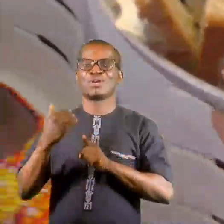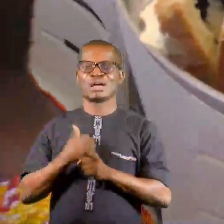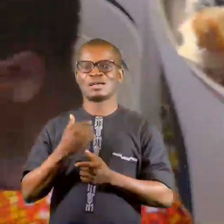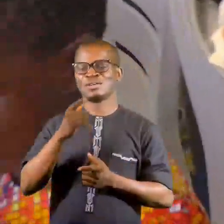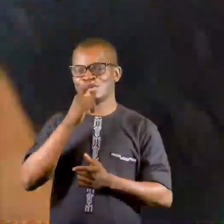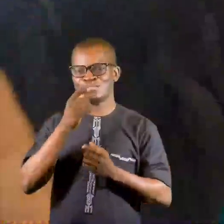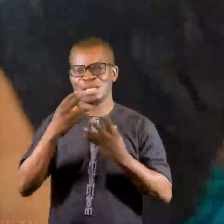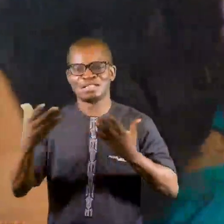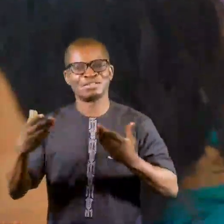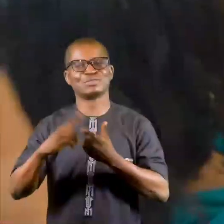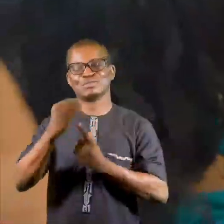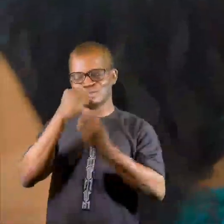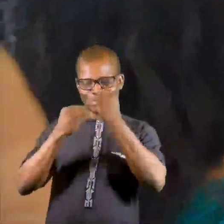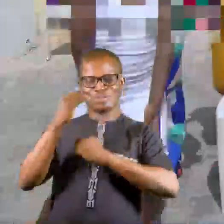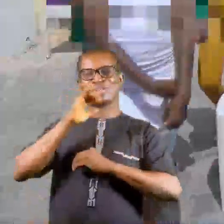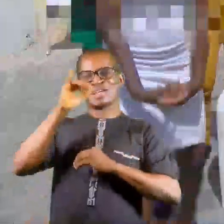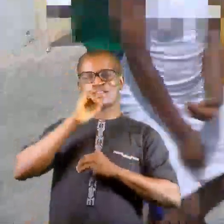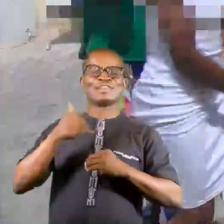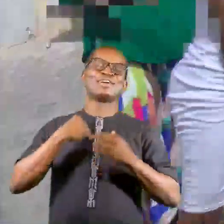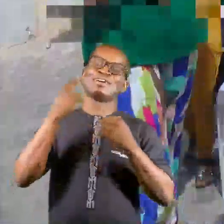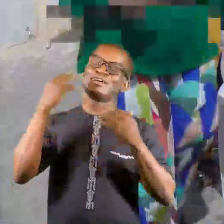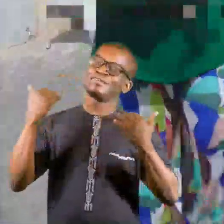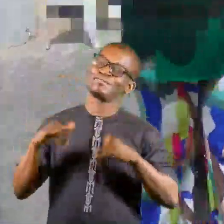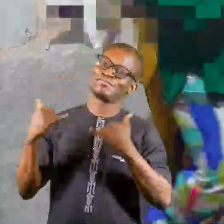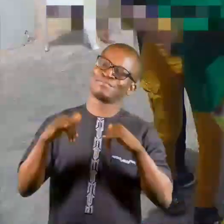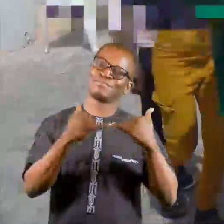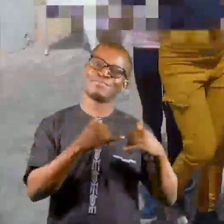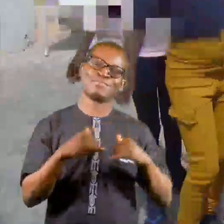They also had lots to eat and drink. They had fun.